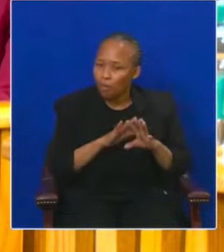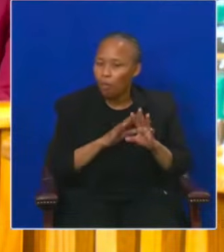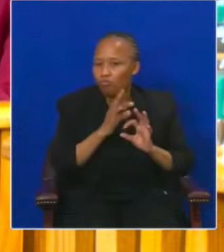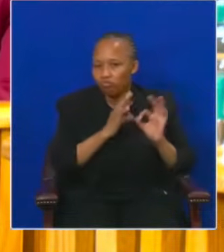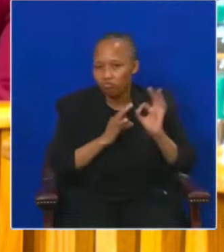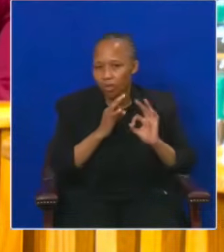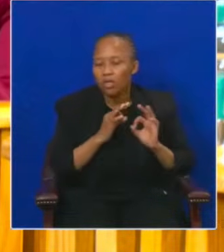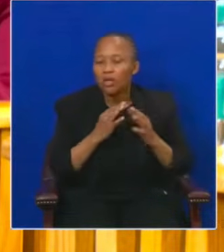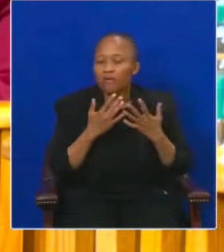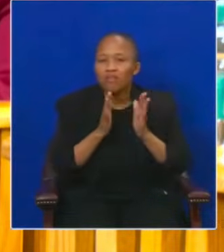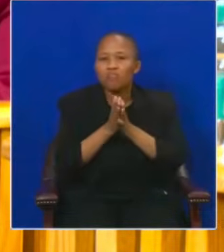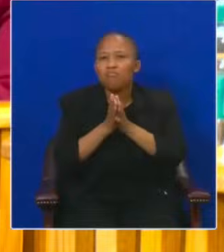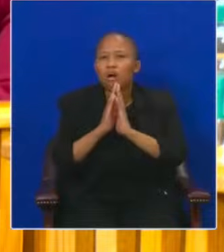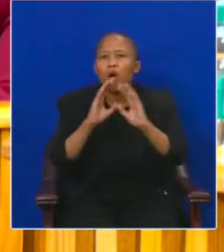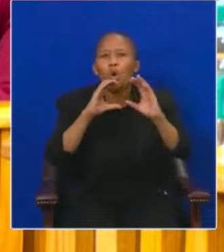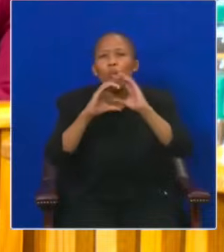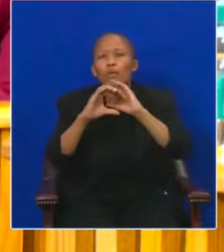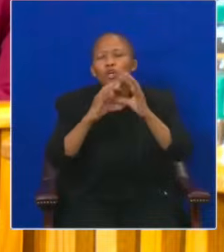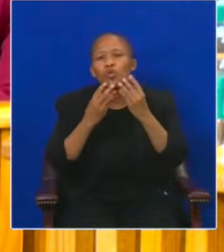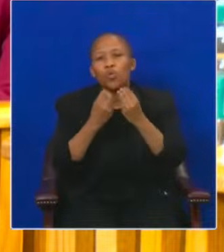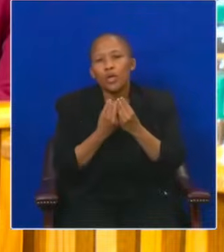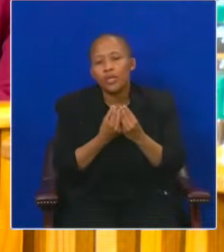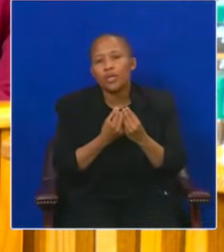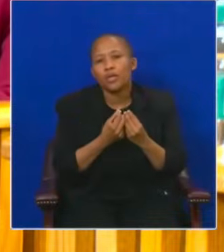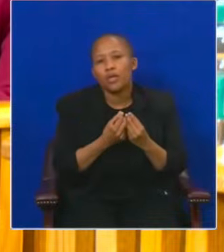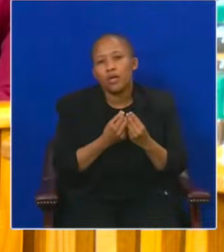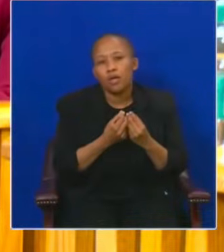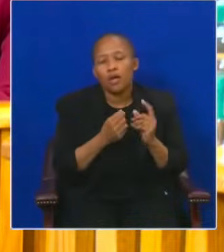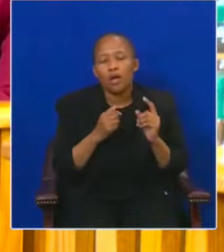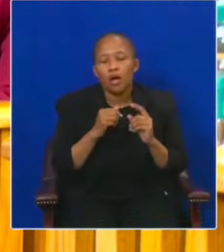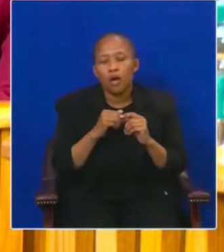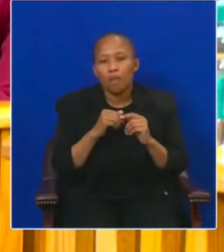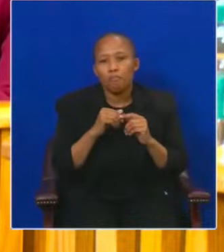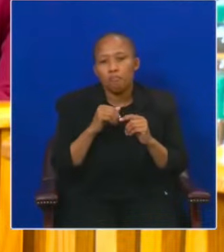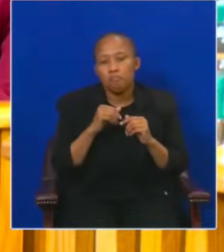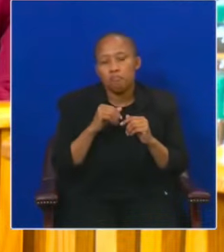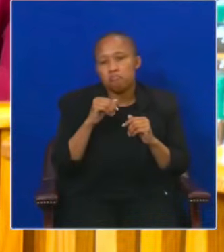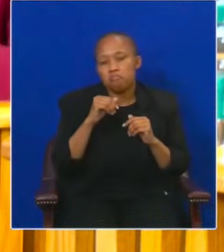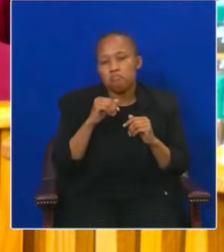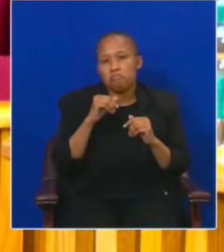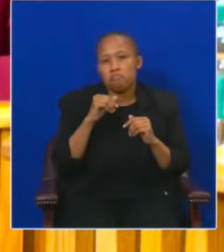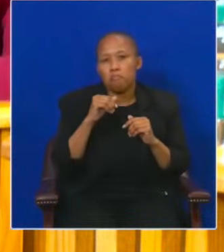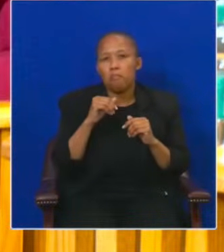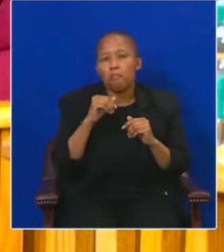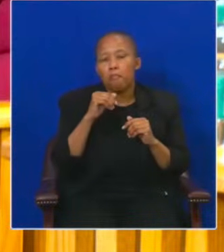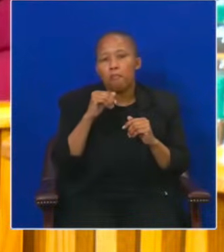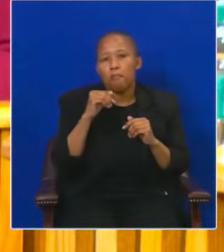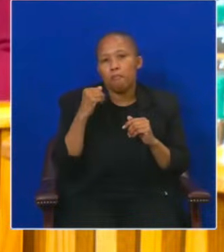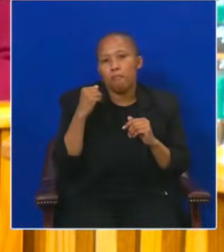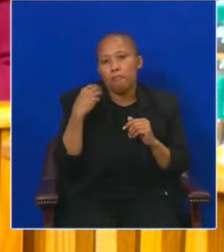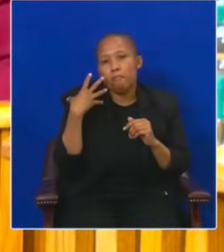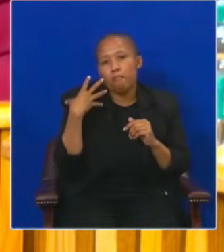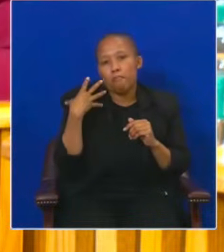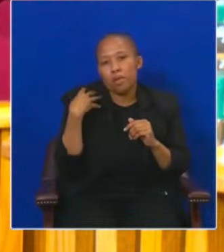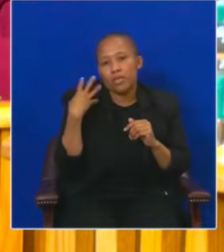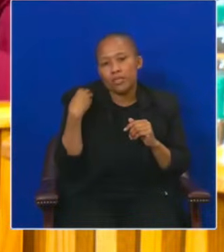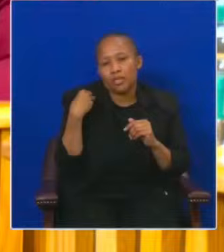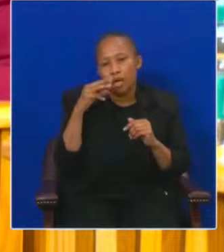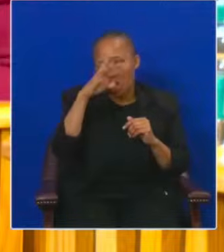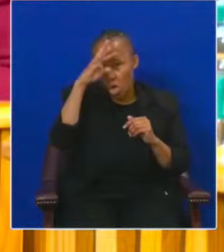minister, Mr. Senzo Mchunu, and on the very same night, he was supposed